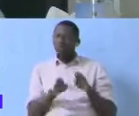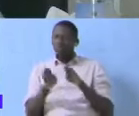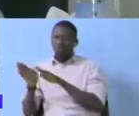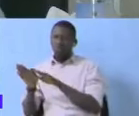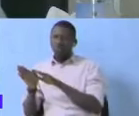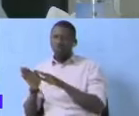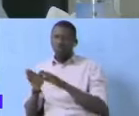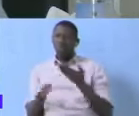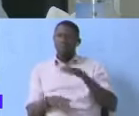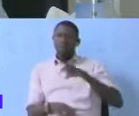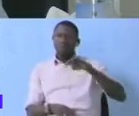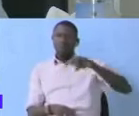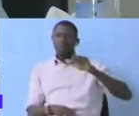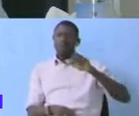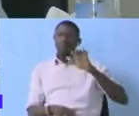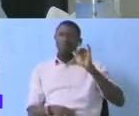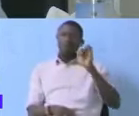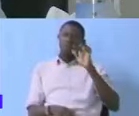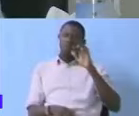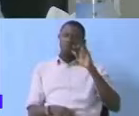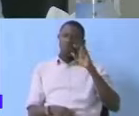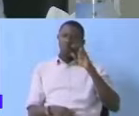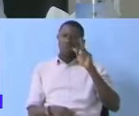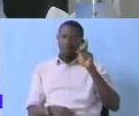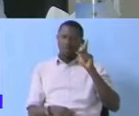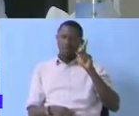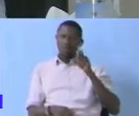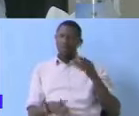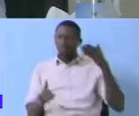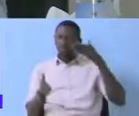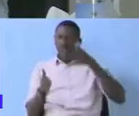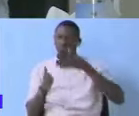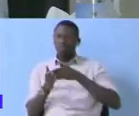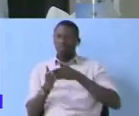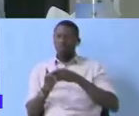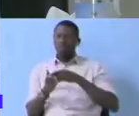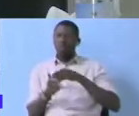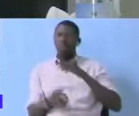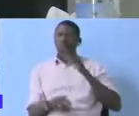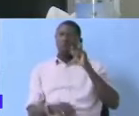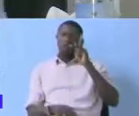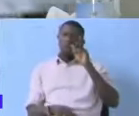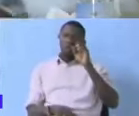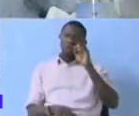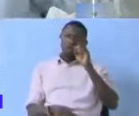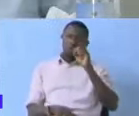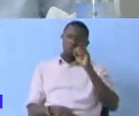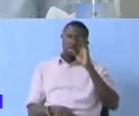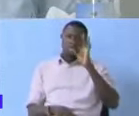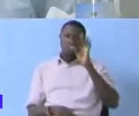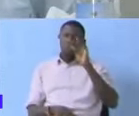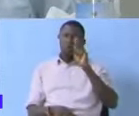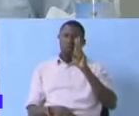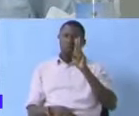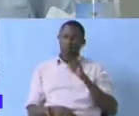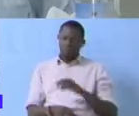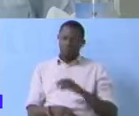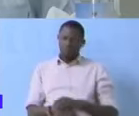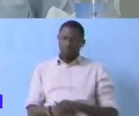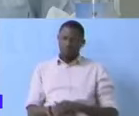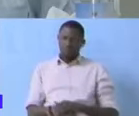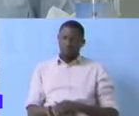Kabun bot na Mayok. When I left Mayok, Nata stay Muskebaya. I came and stayed with the old woman.